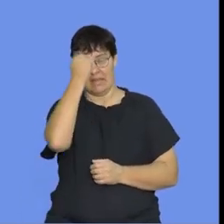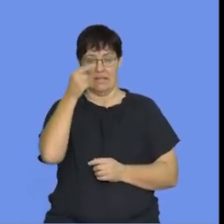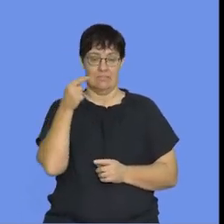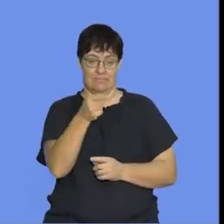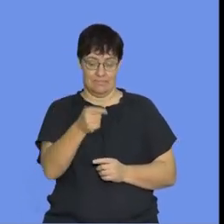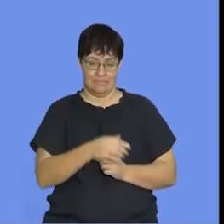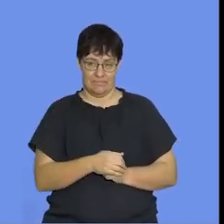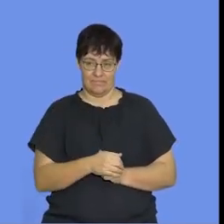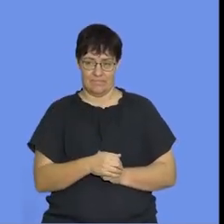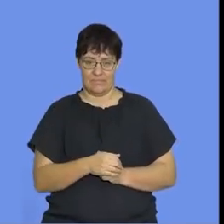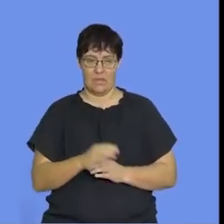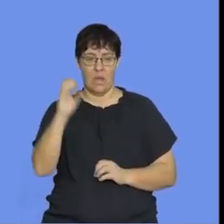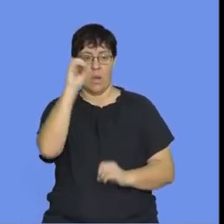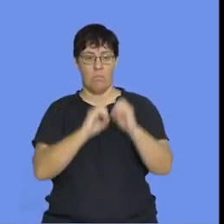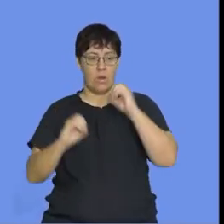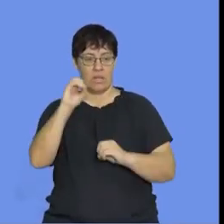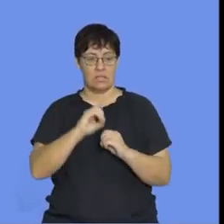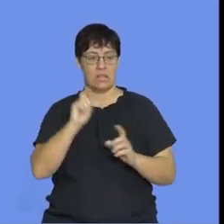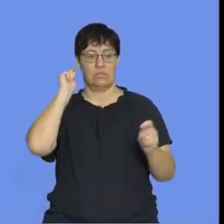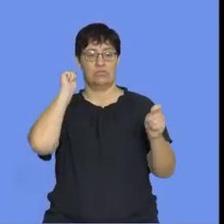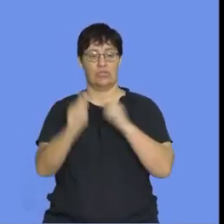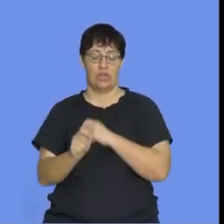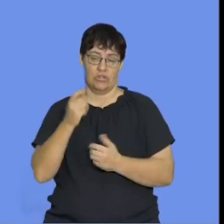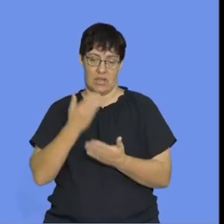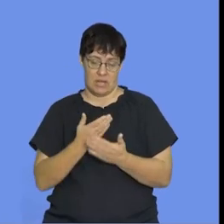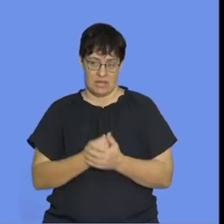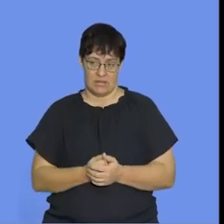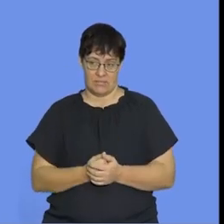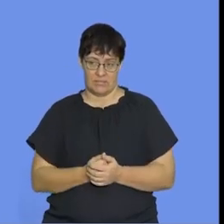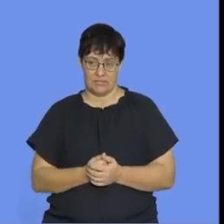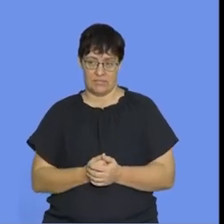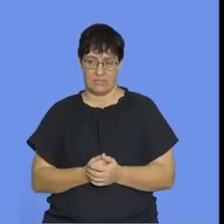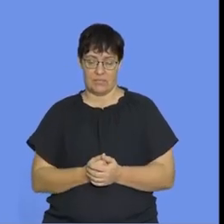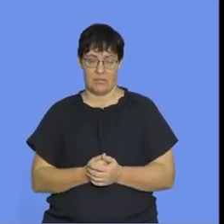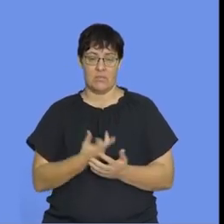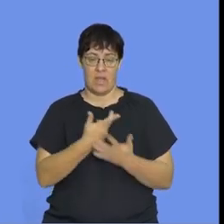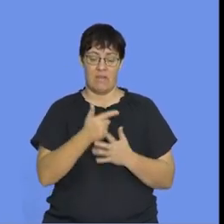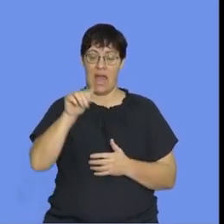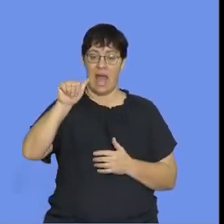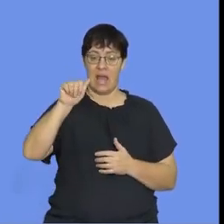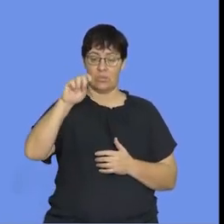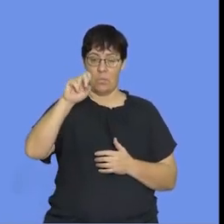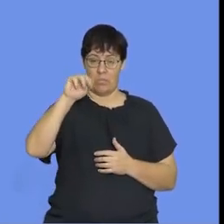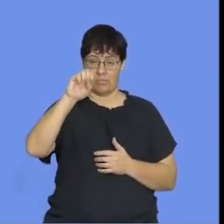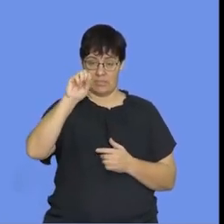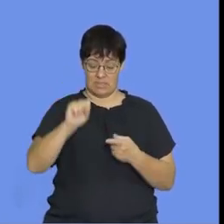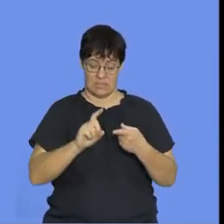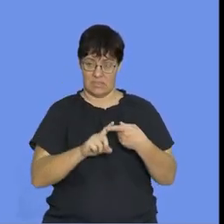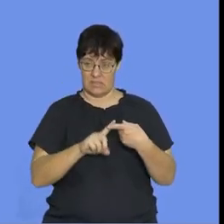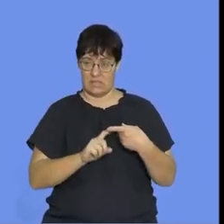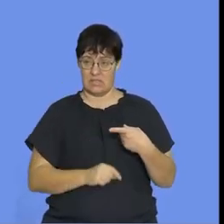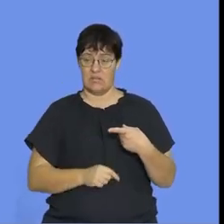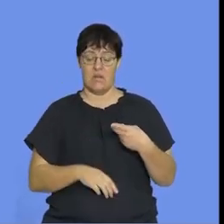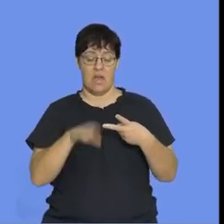of molecules may change. So there are two things here. We've got atoms and then we've